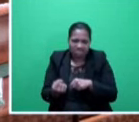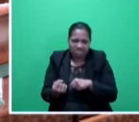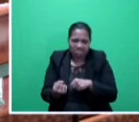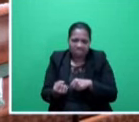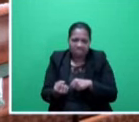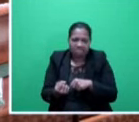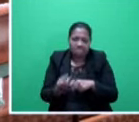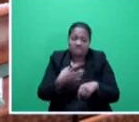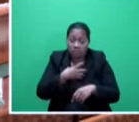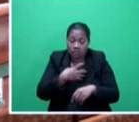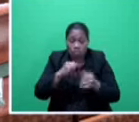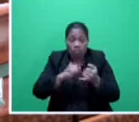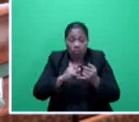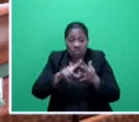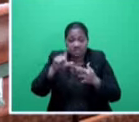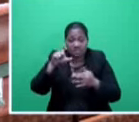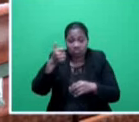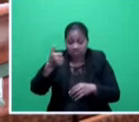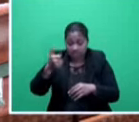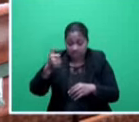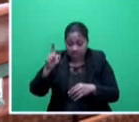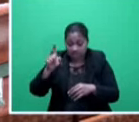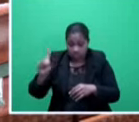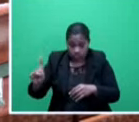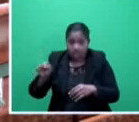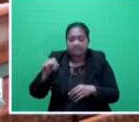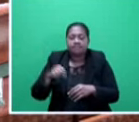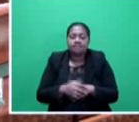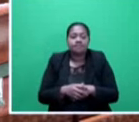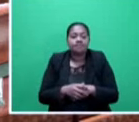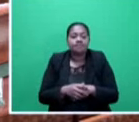Furthermore, Section 6(1) of the Electoral Act